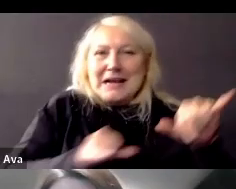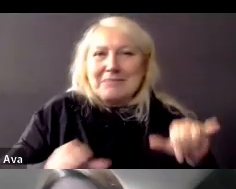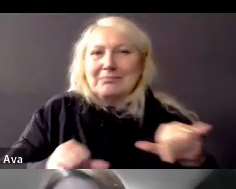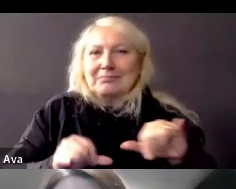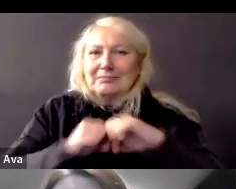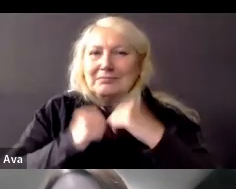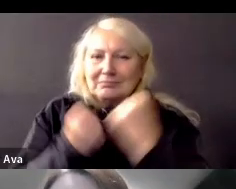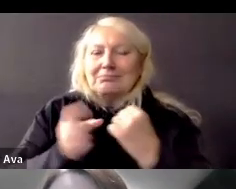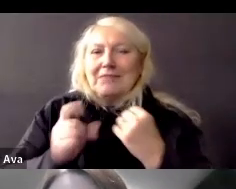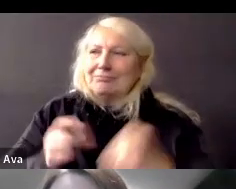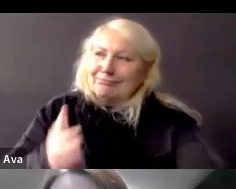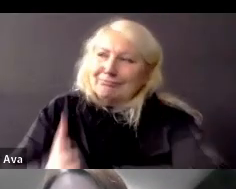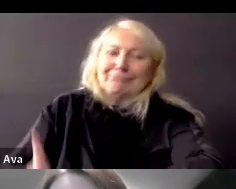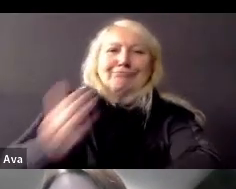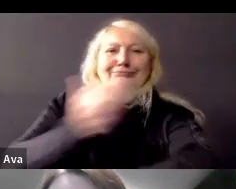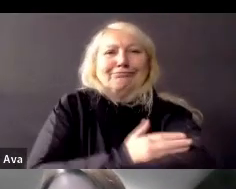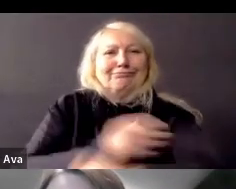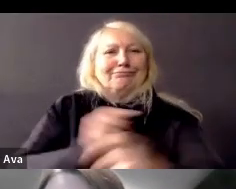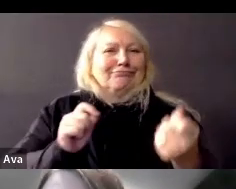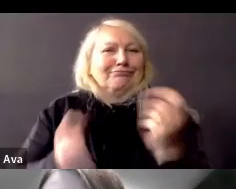society or how we